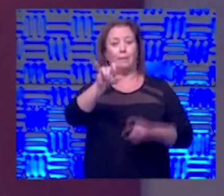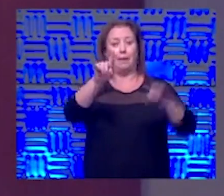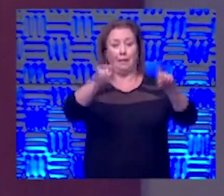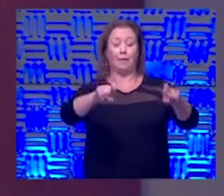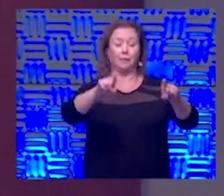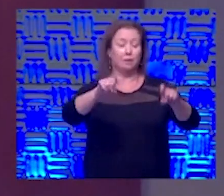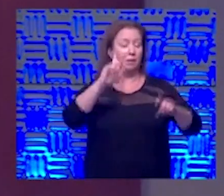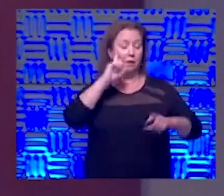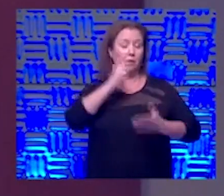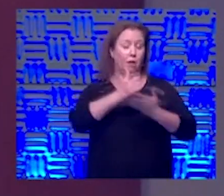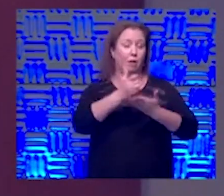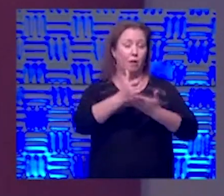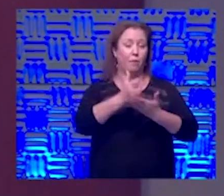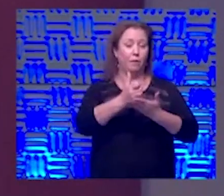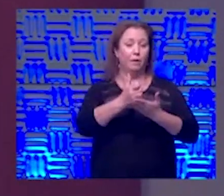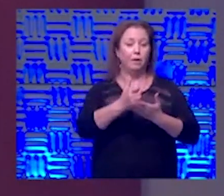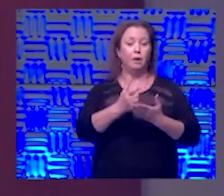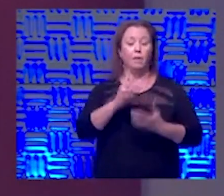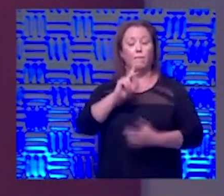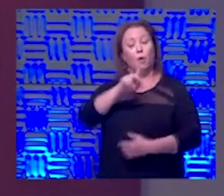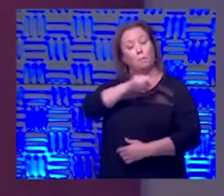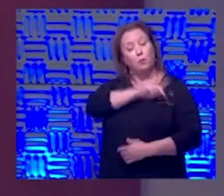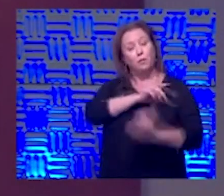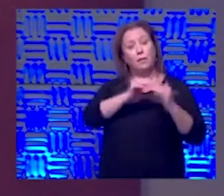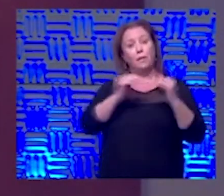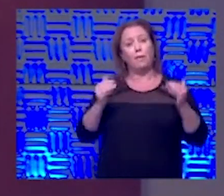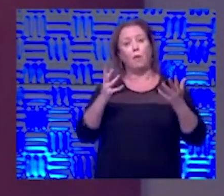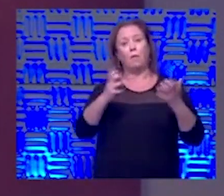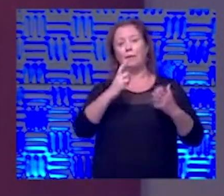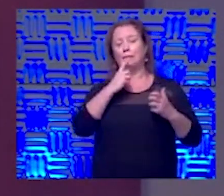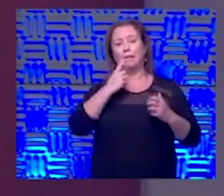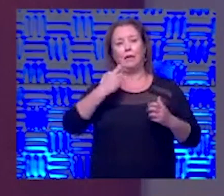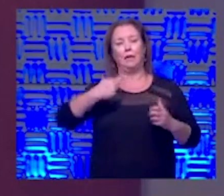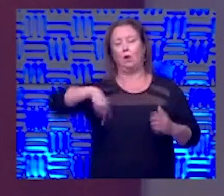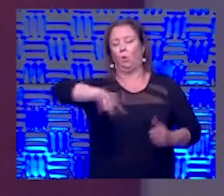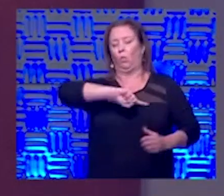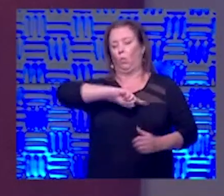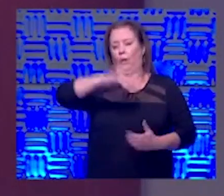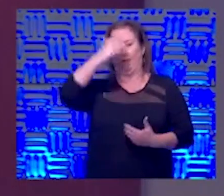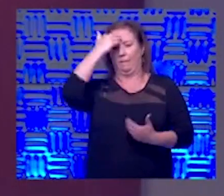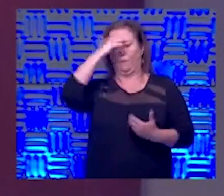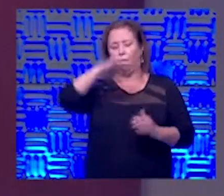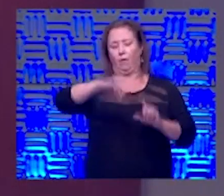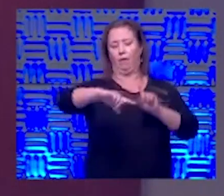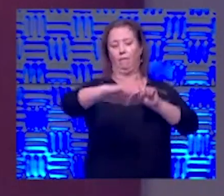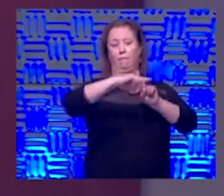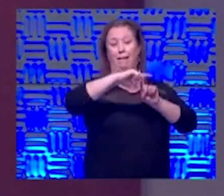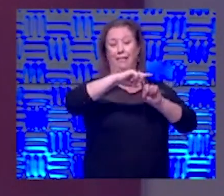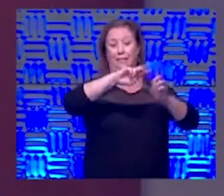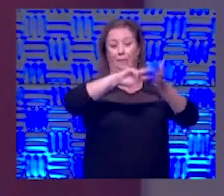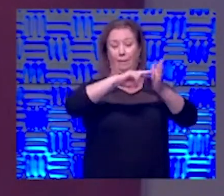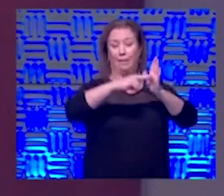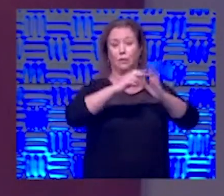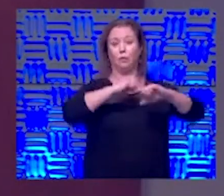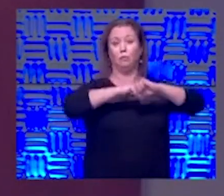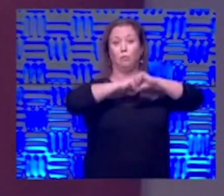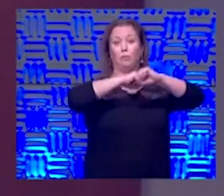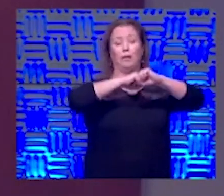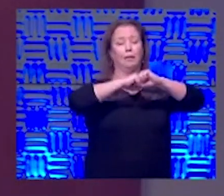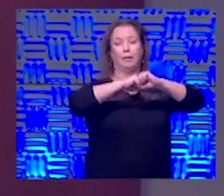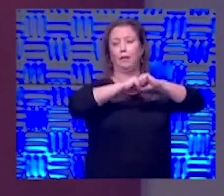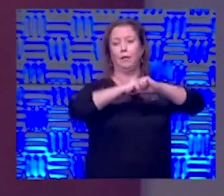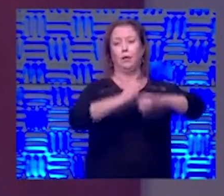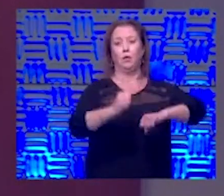be helpful. Now, on a personal level, I want to say we don't know yet if being positive means you're protected and you're not going to